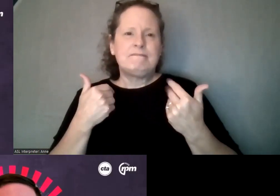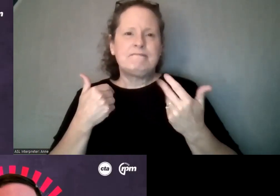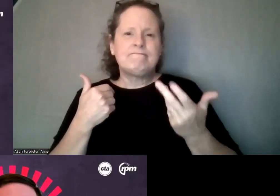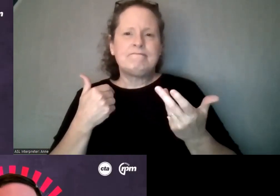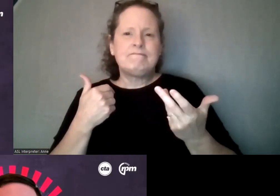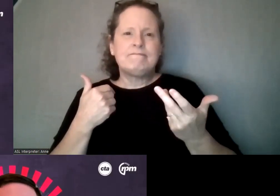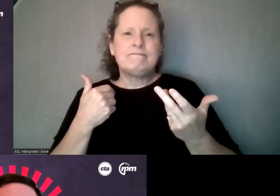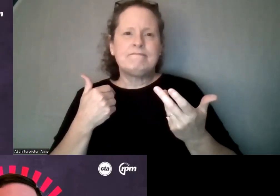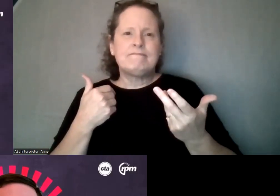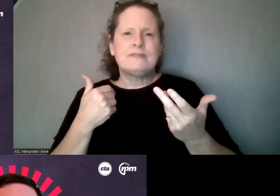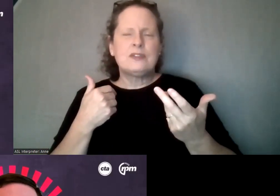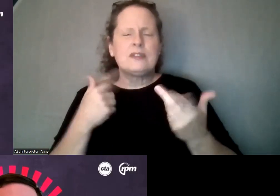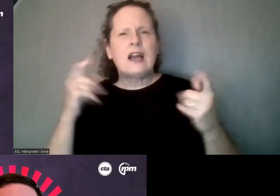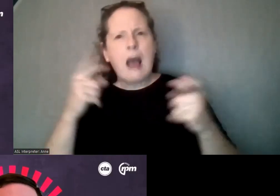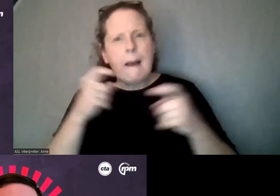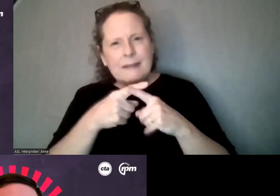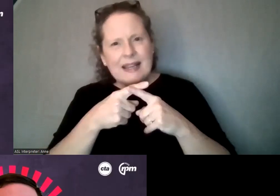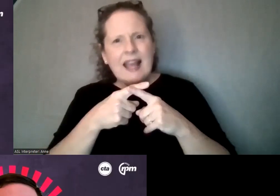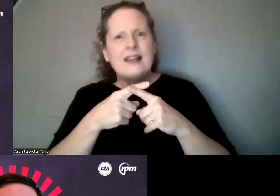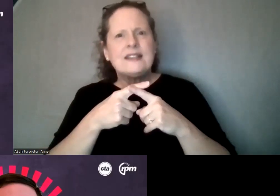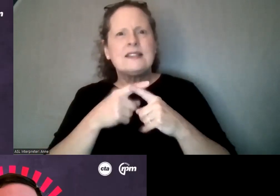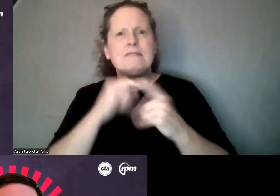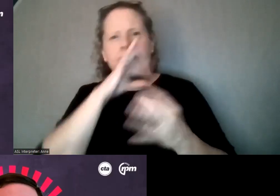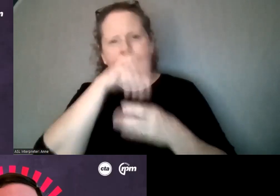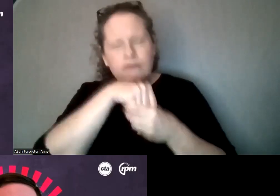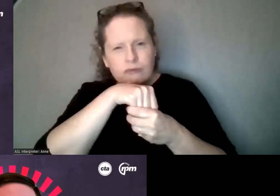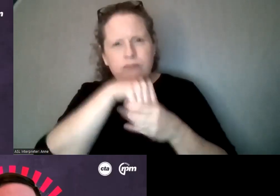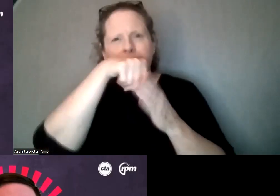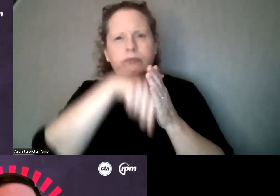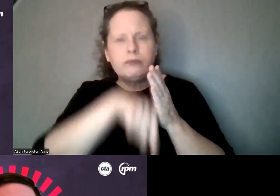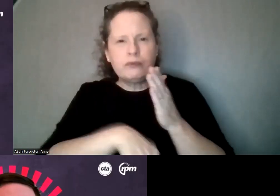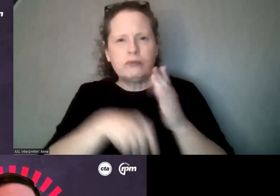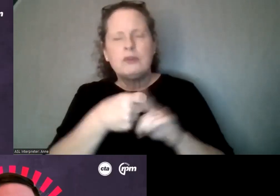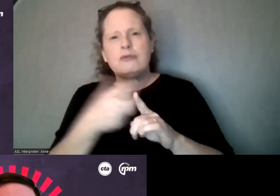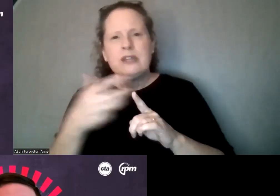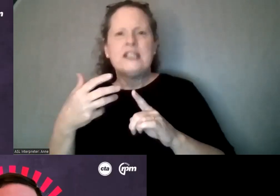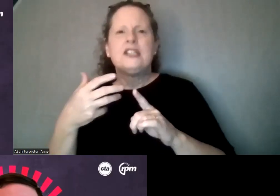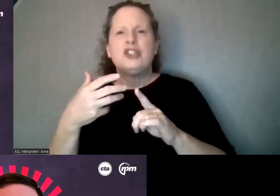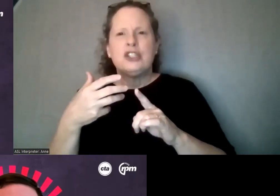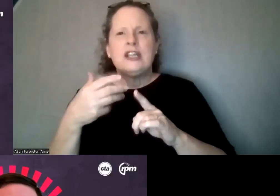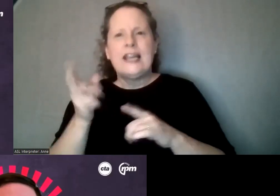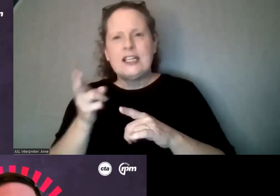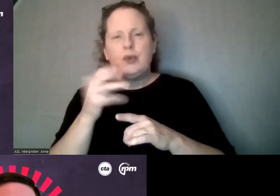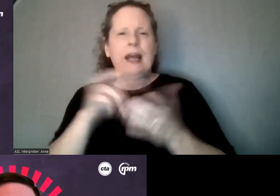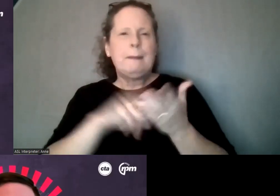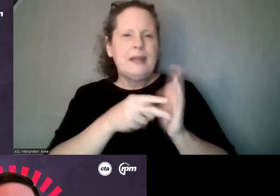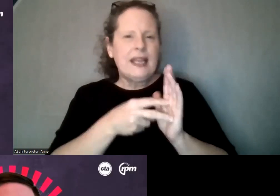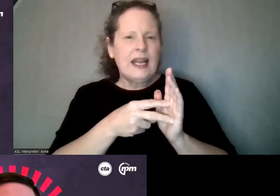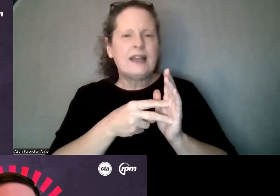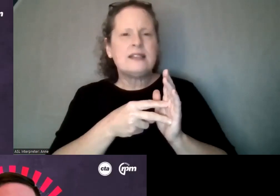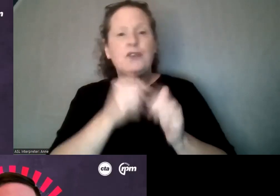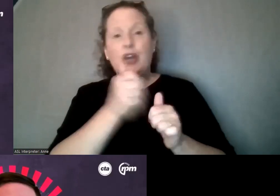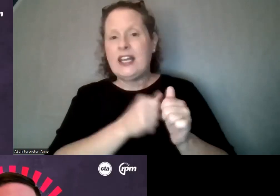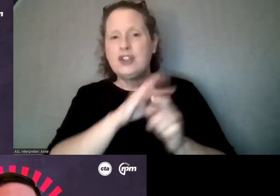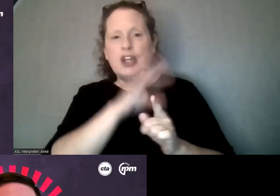so complex history, and then the meanings, and then the symbolism in each culture. And then I'm